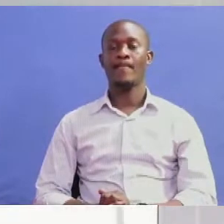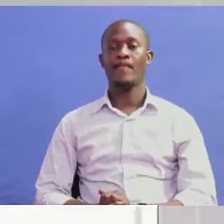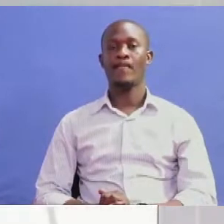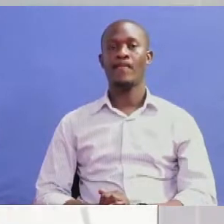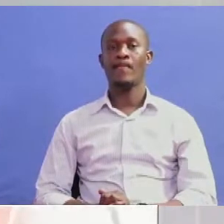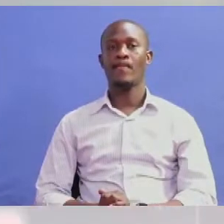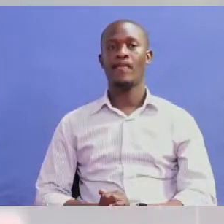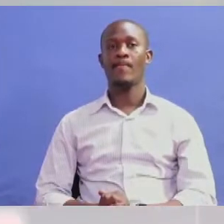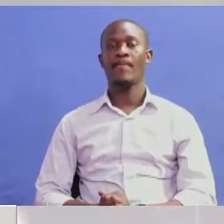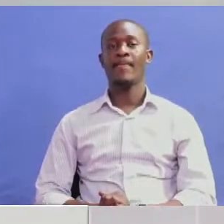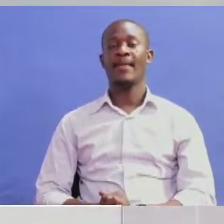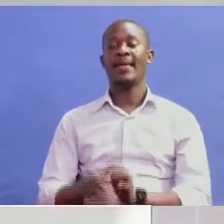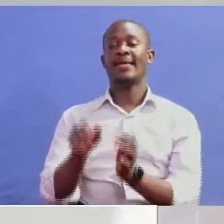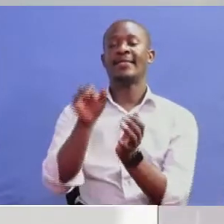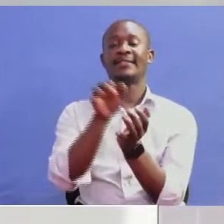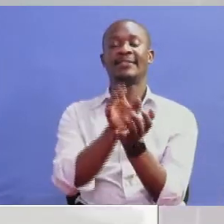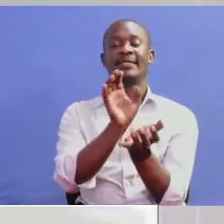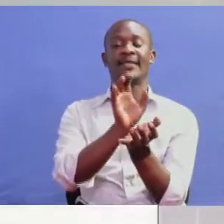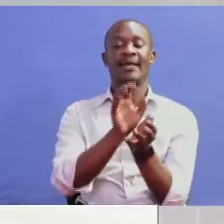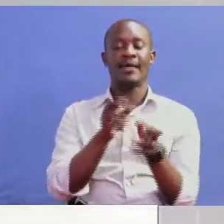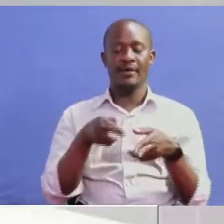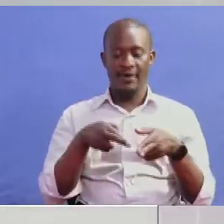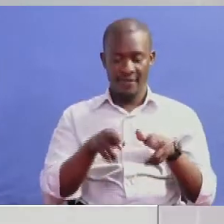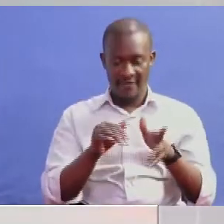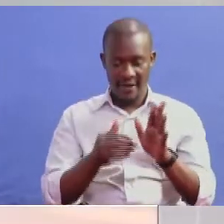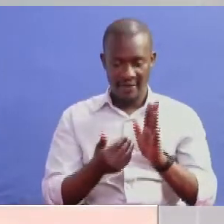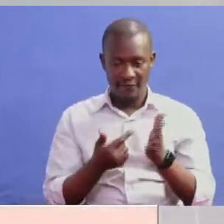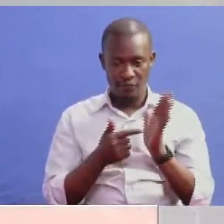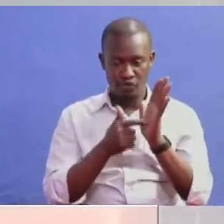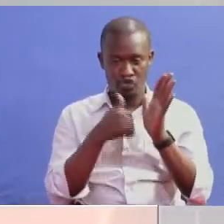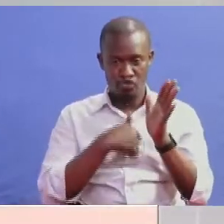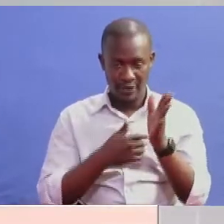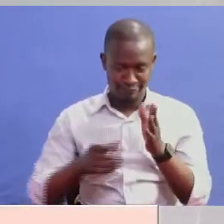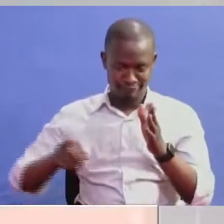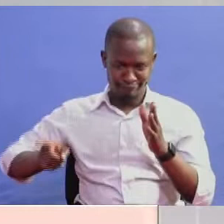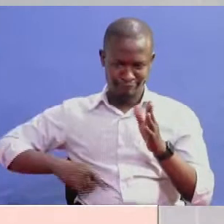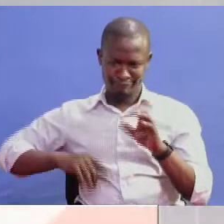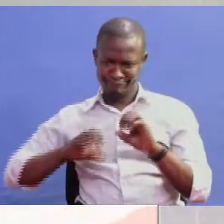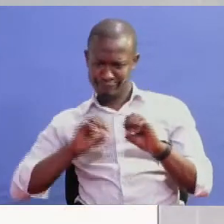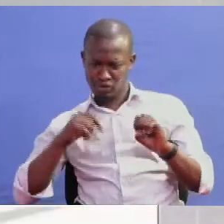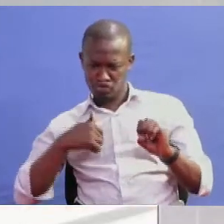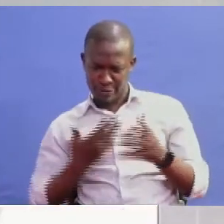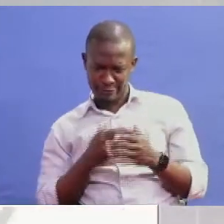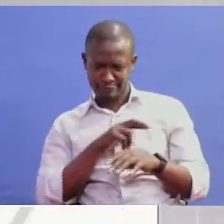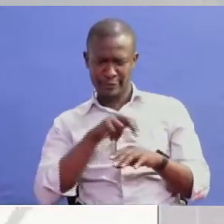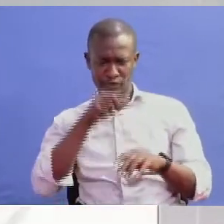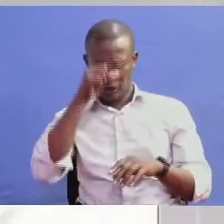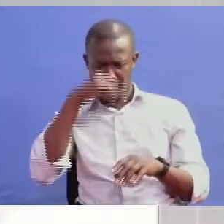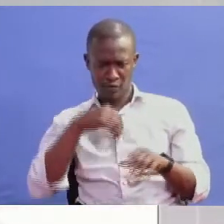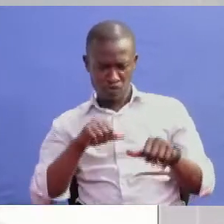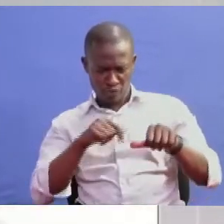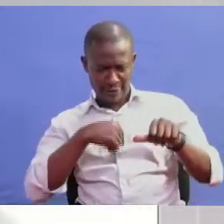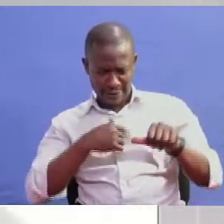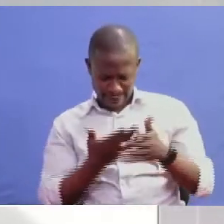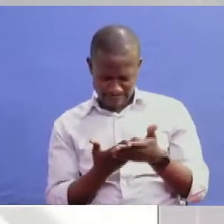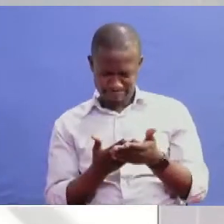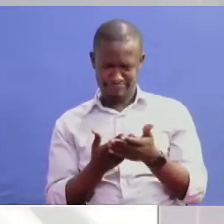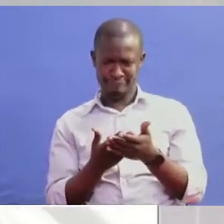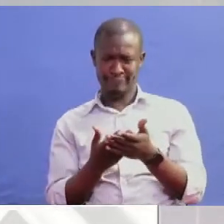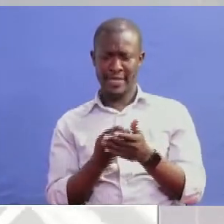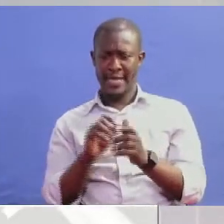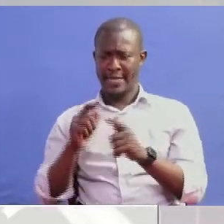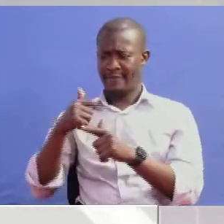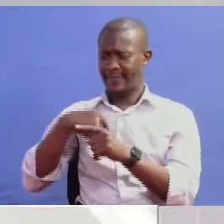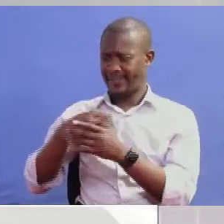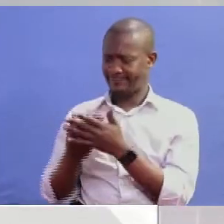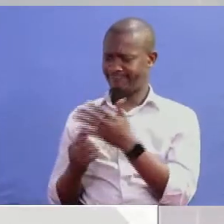Now, Tana River County leaders have expressed dissatisfaction with the national government for continued marginalization and destruction